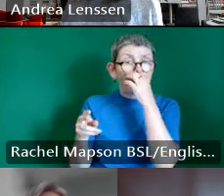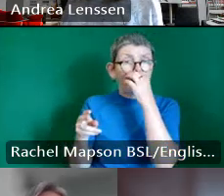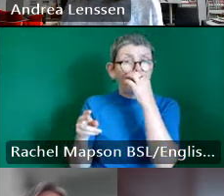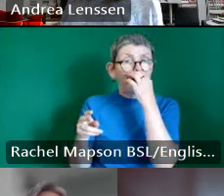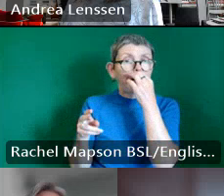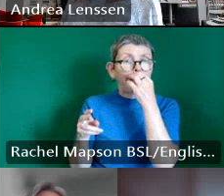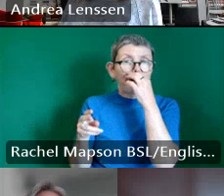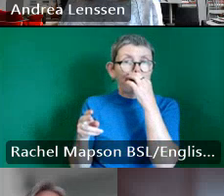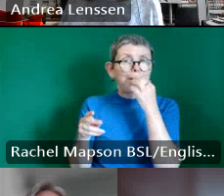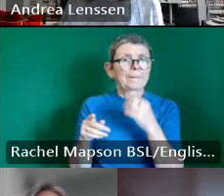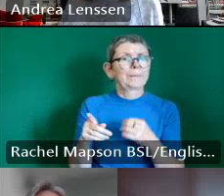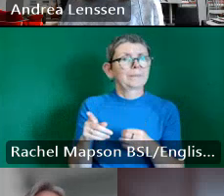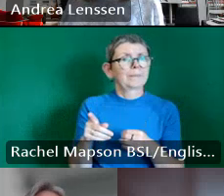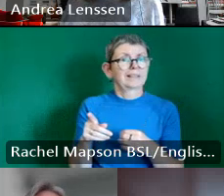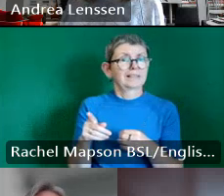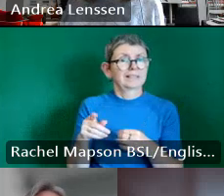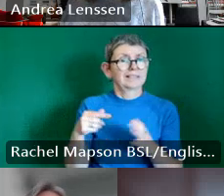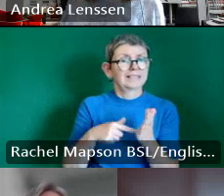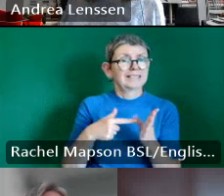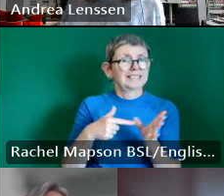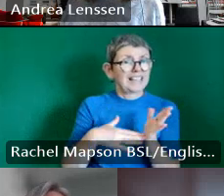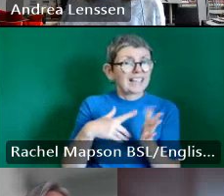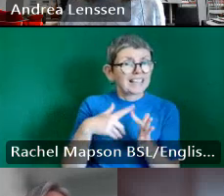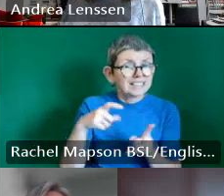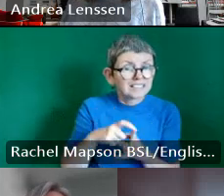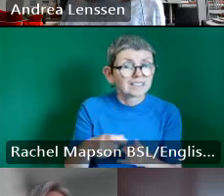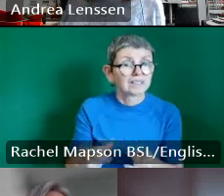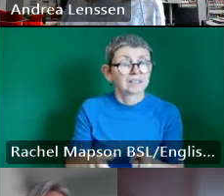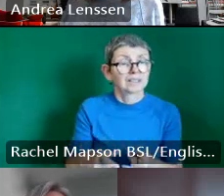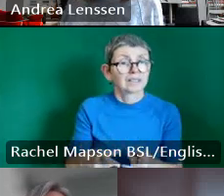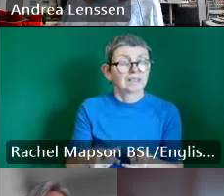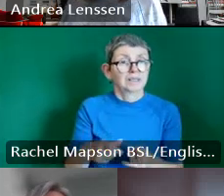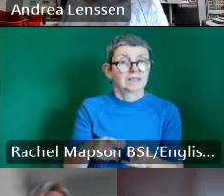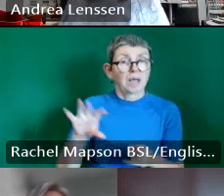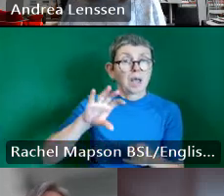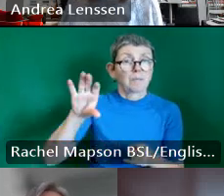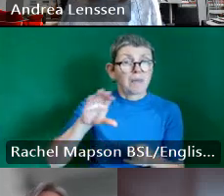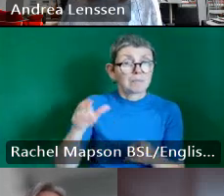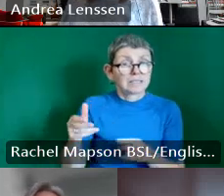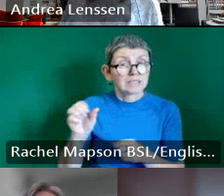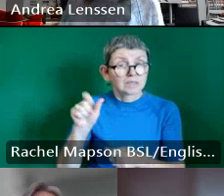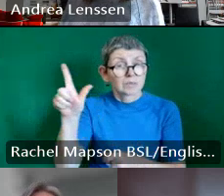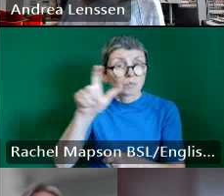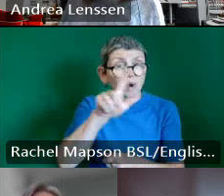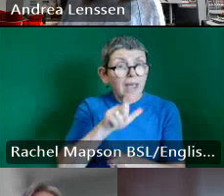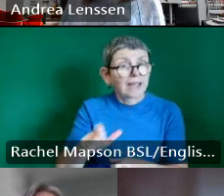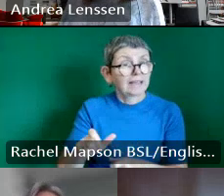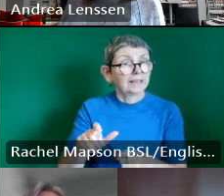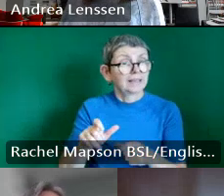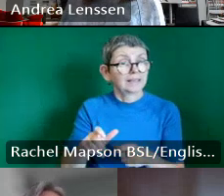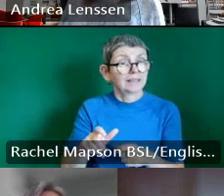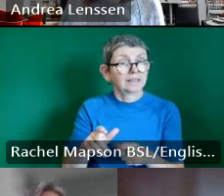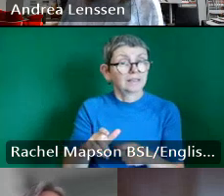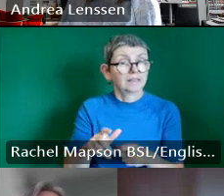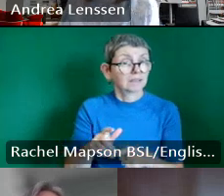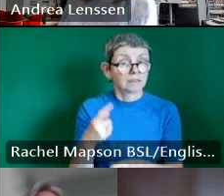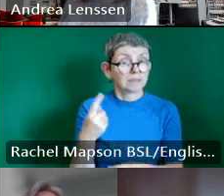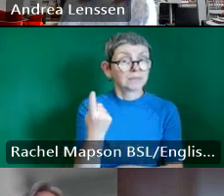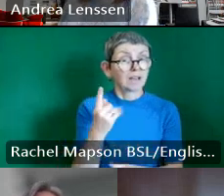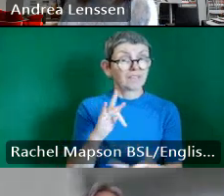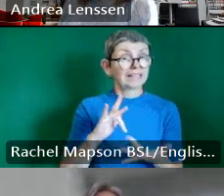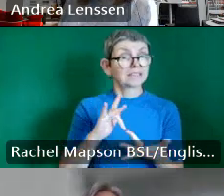was tased, pepper sprayed, all these things he experienced, these type of assaults. And he was completely innocent of